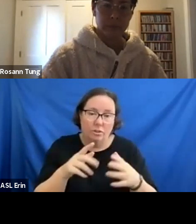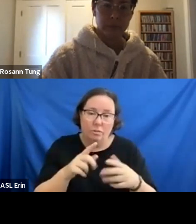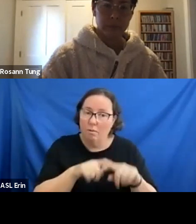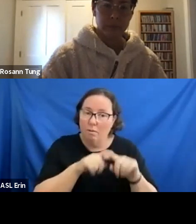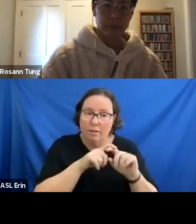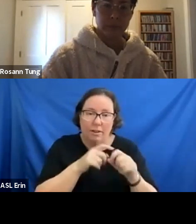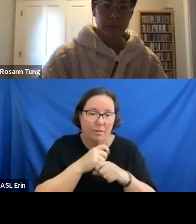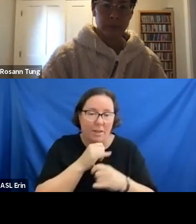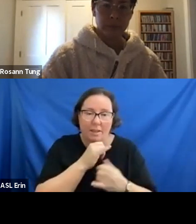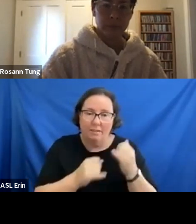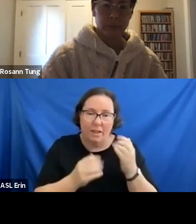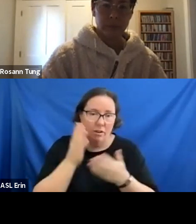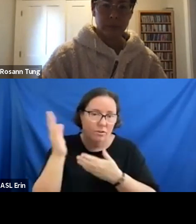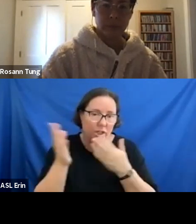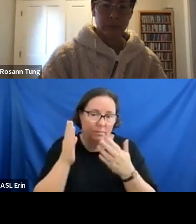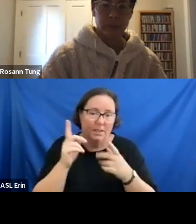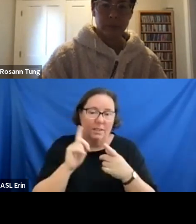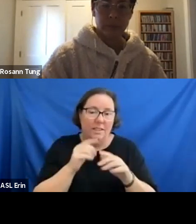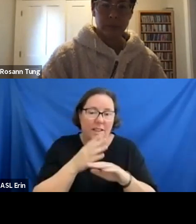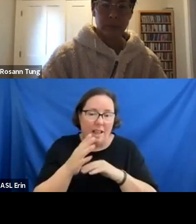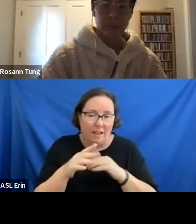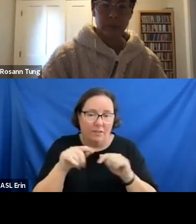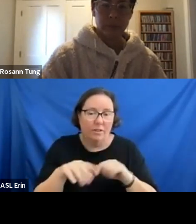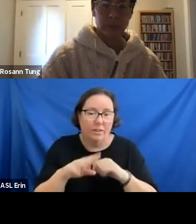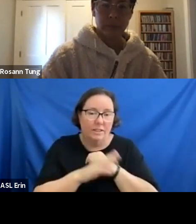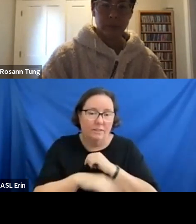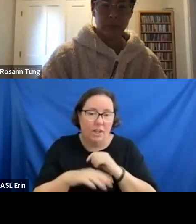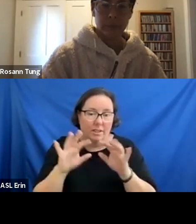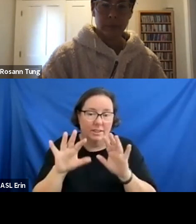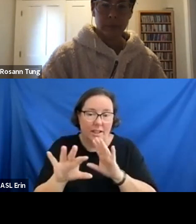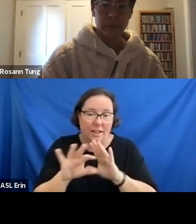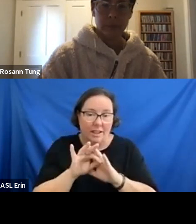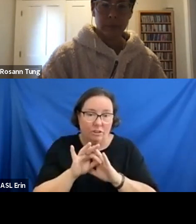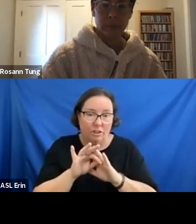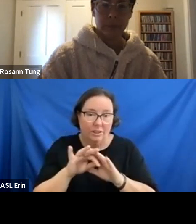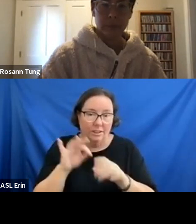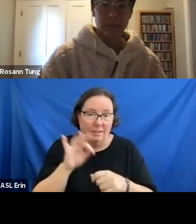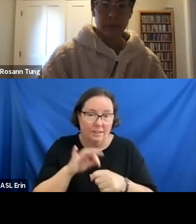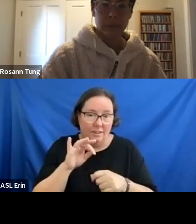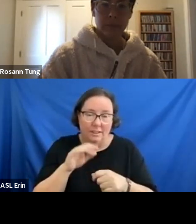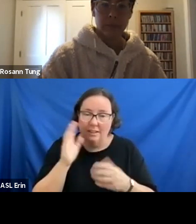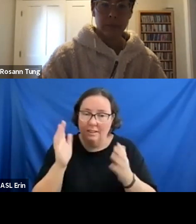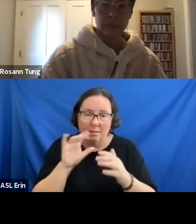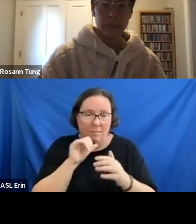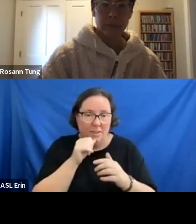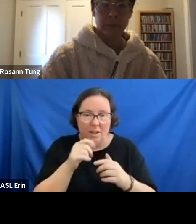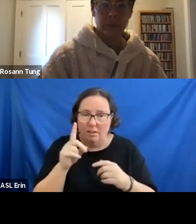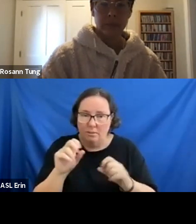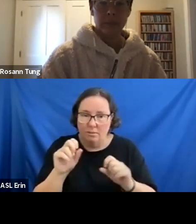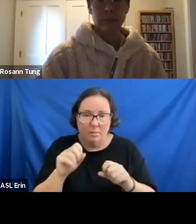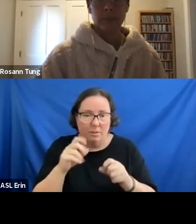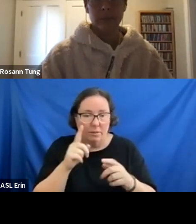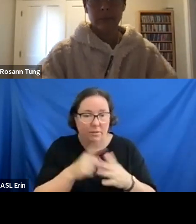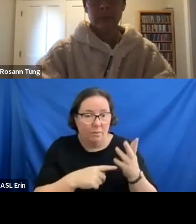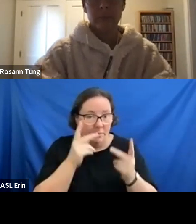on making any final recommendations until after this fall's elections. It simply does not seem feasible, given all that we have seen